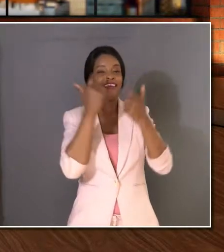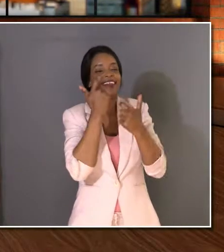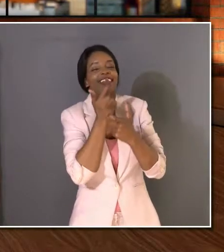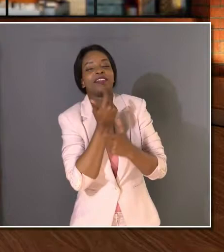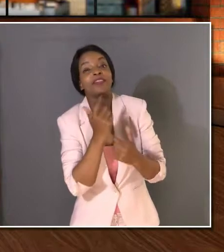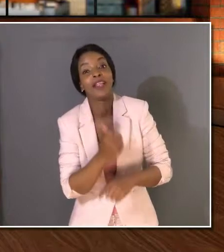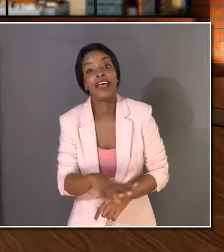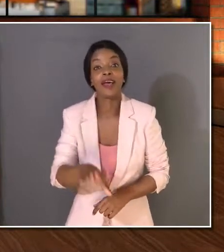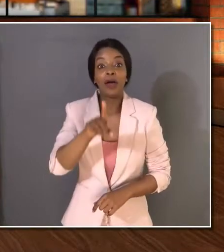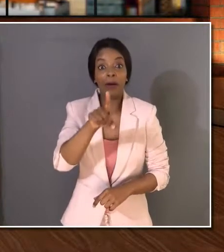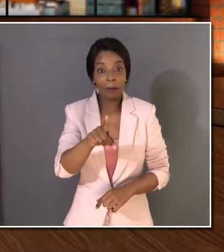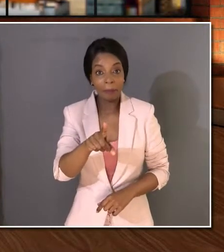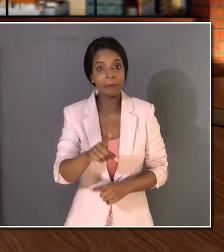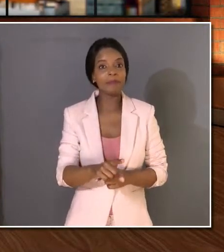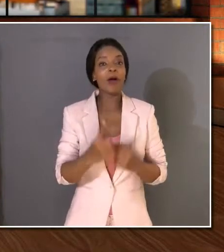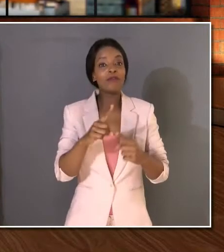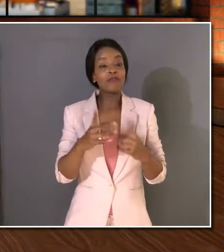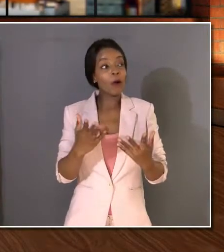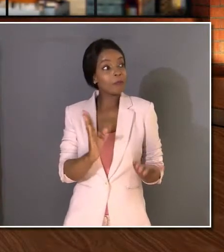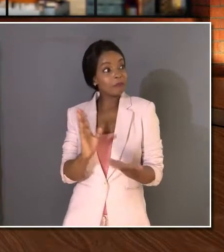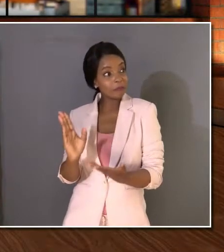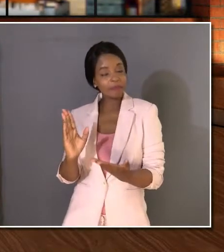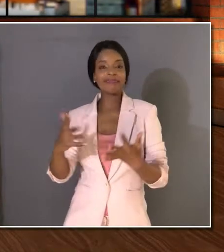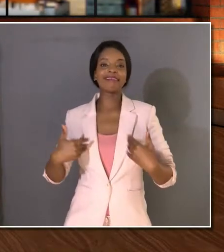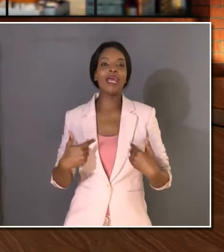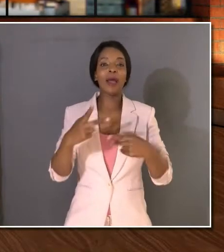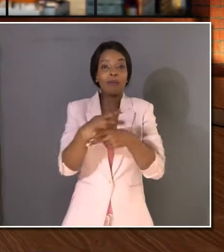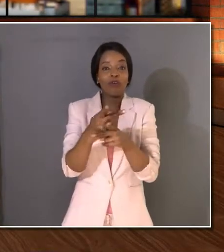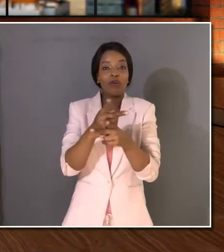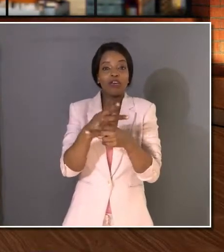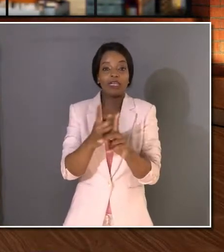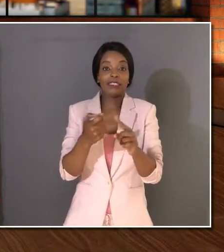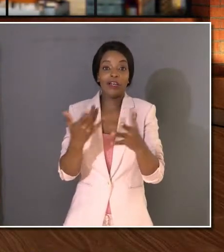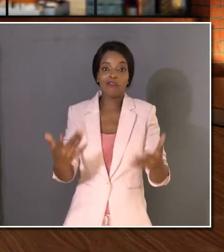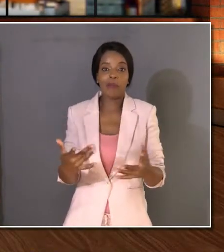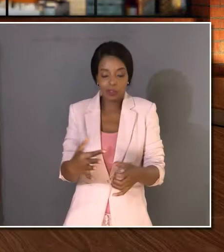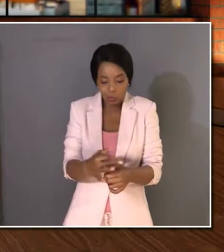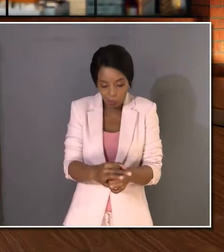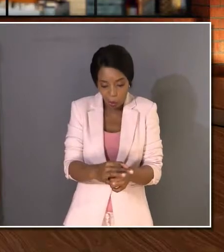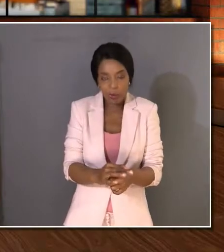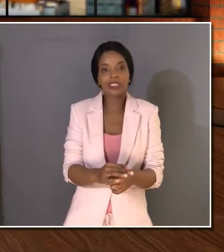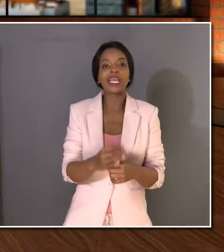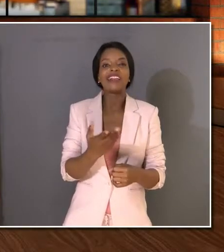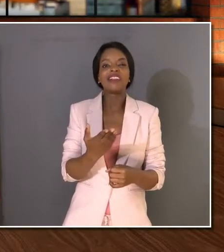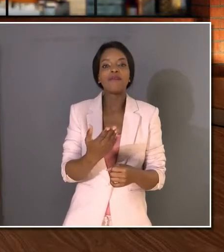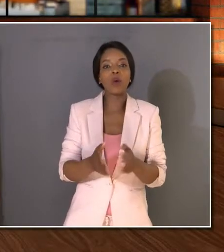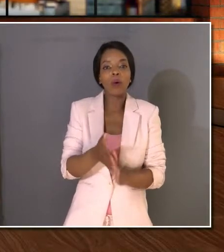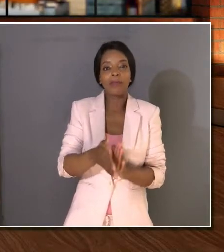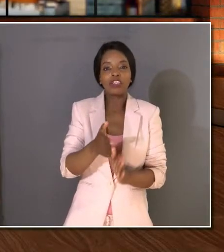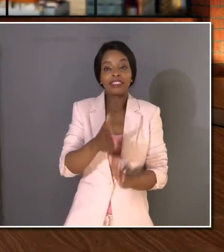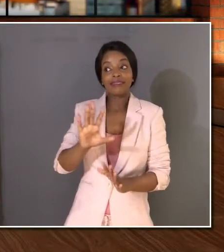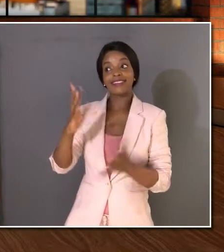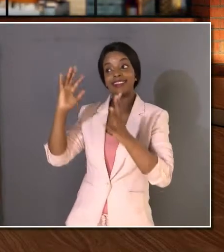This is a premium health food product, products that are sourced from small-scale farming operations. Congratulations!